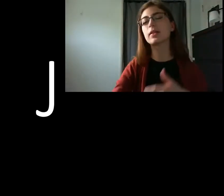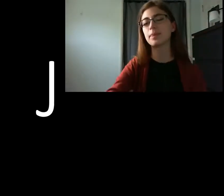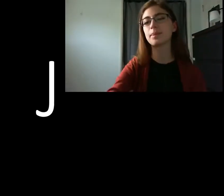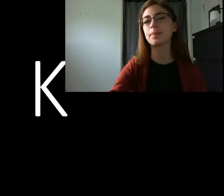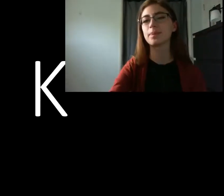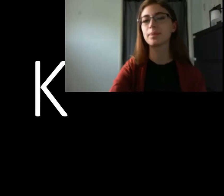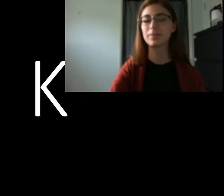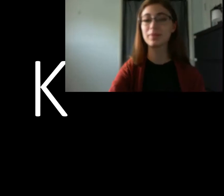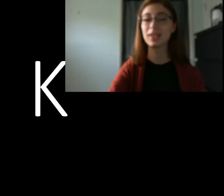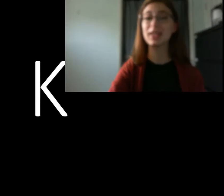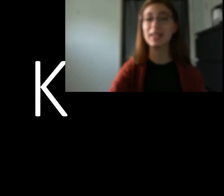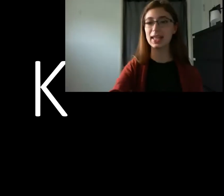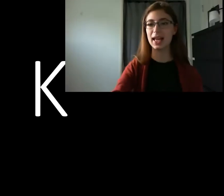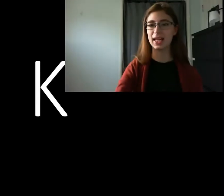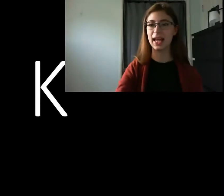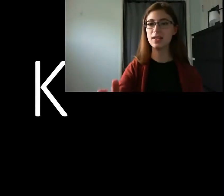left-handed.